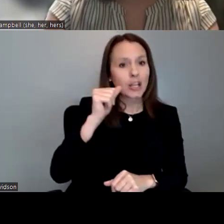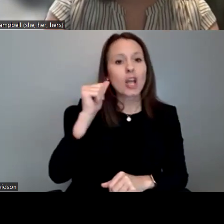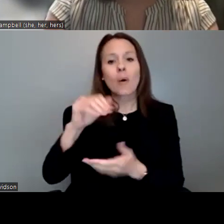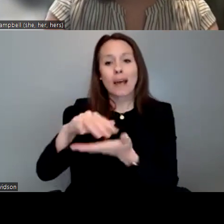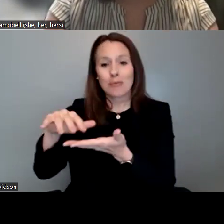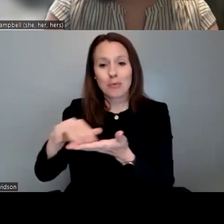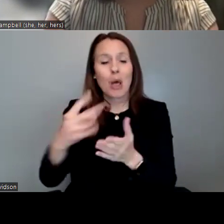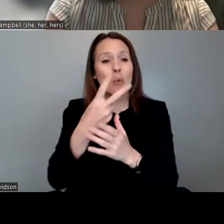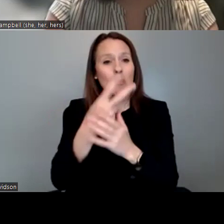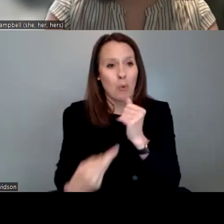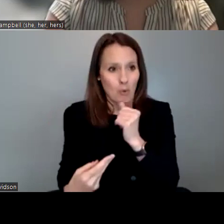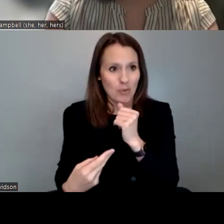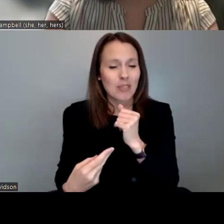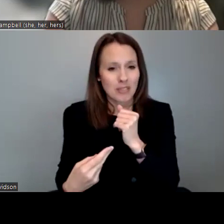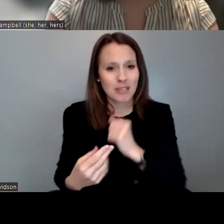Braille.